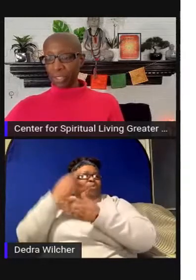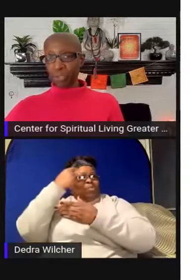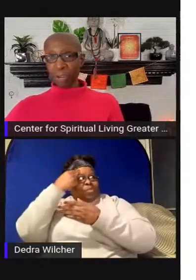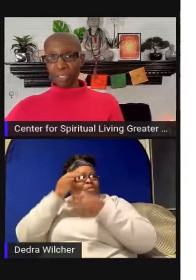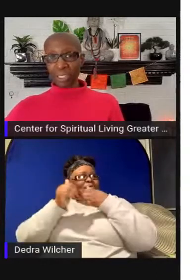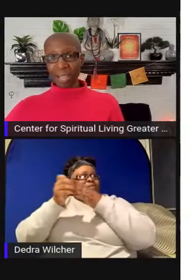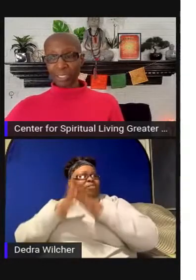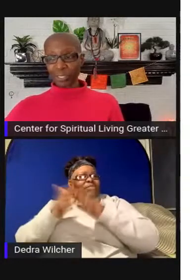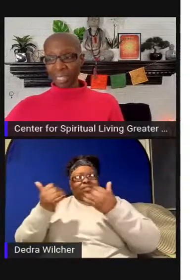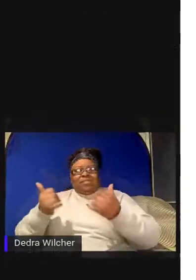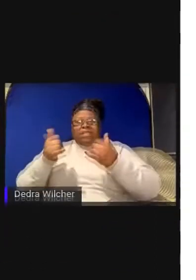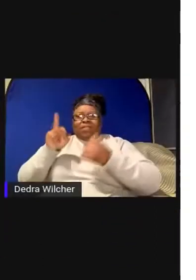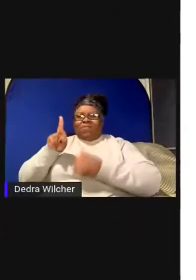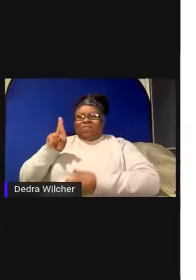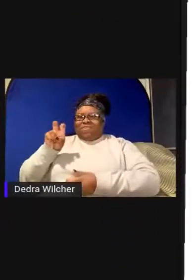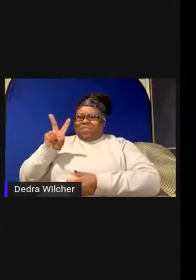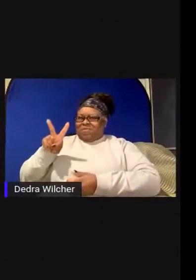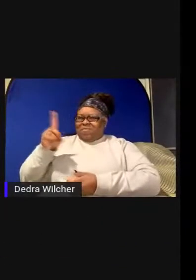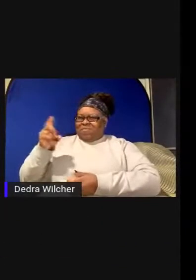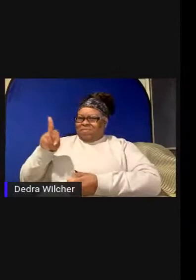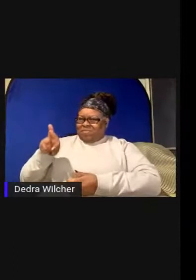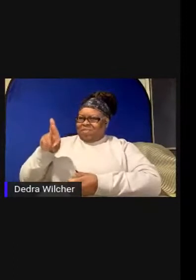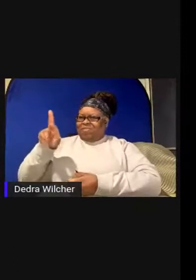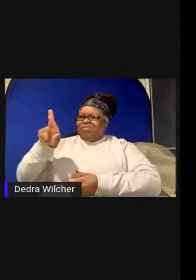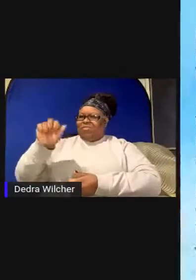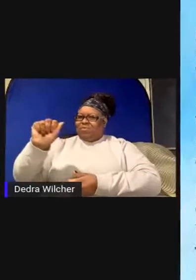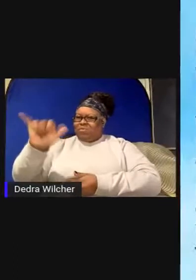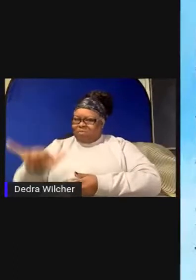I give you Reverend Dr. Ray.